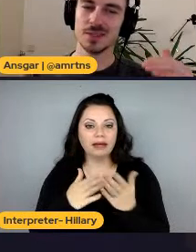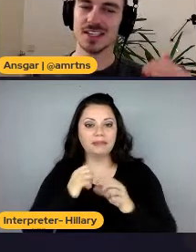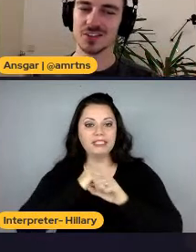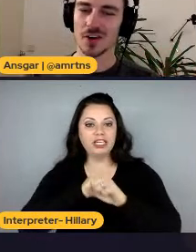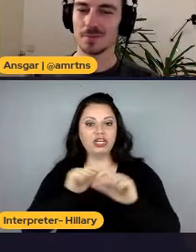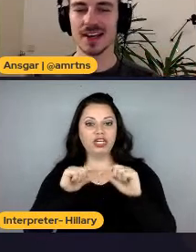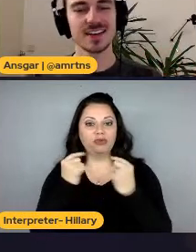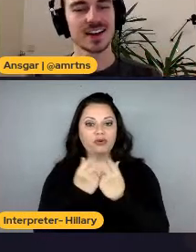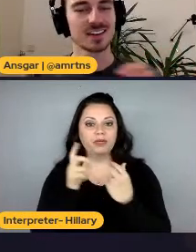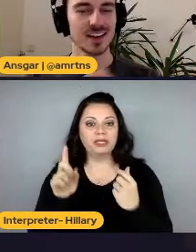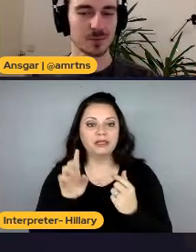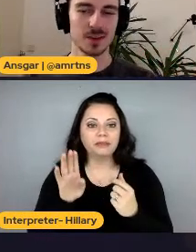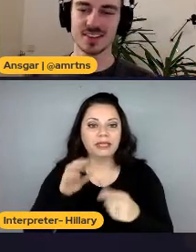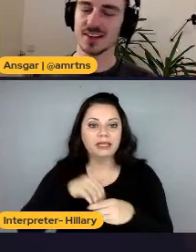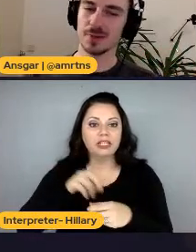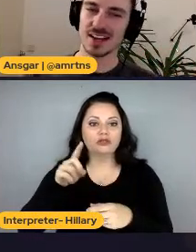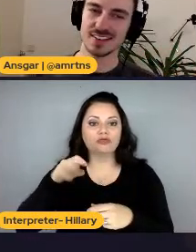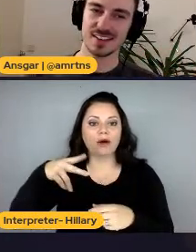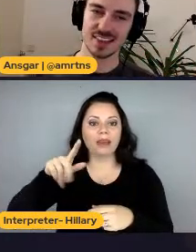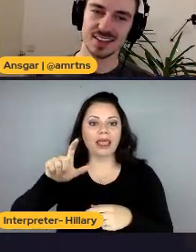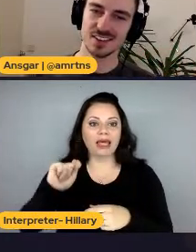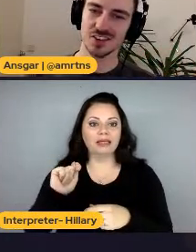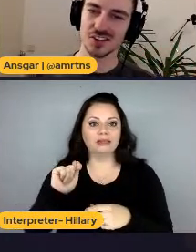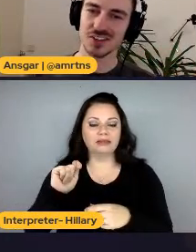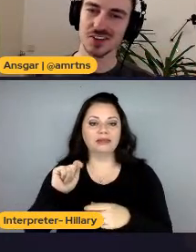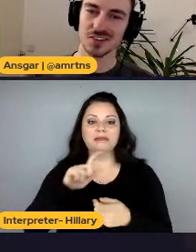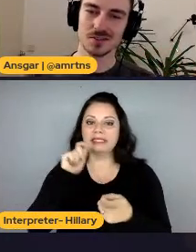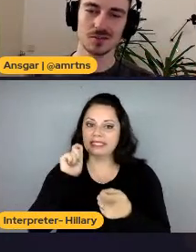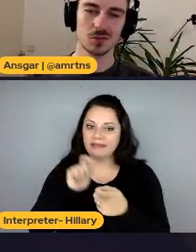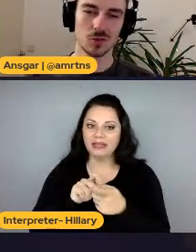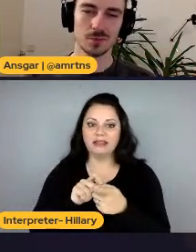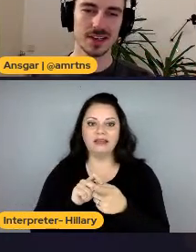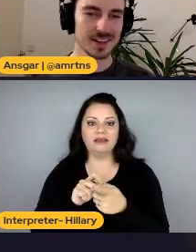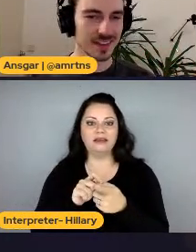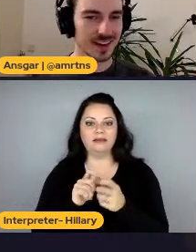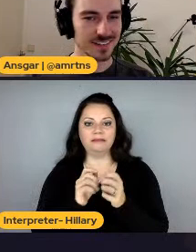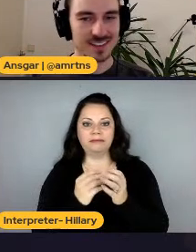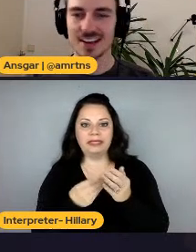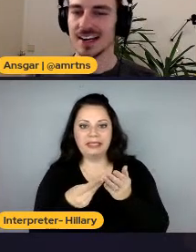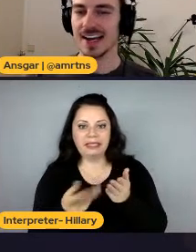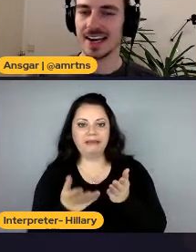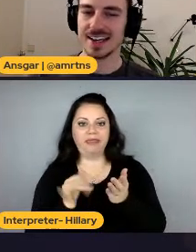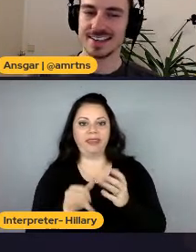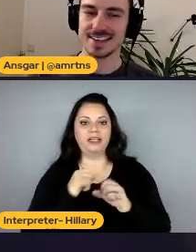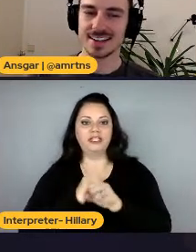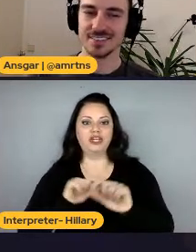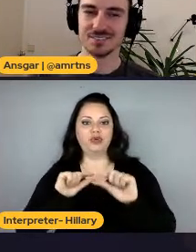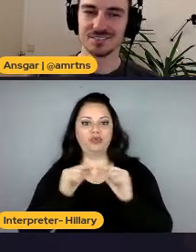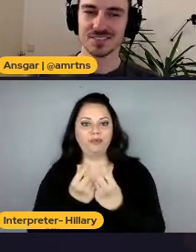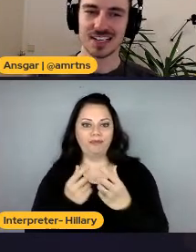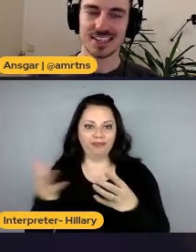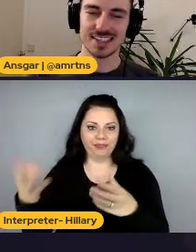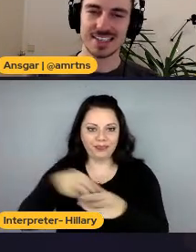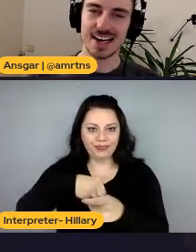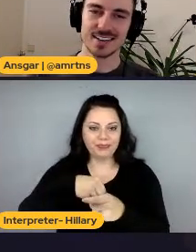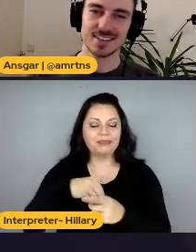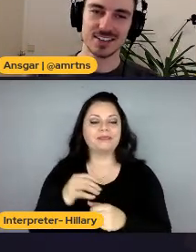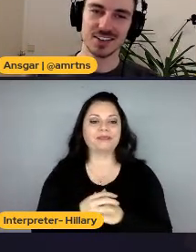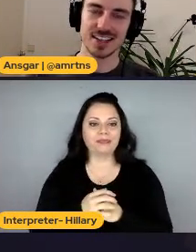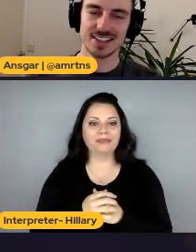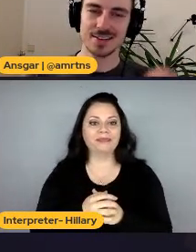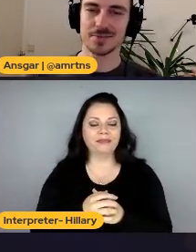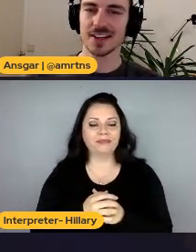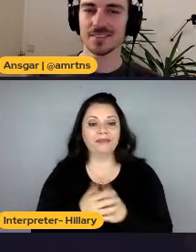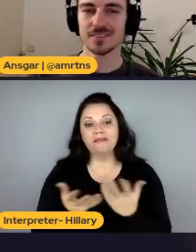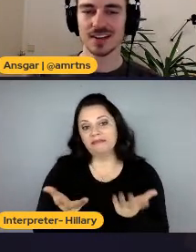group, DB, and droplet, and explicitly passing that security group in there. And